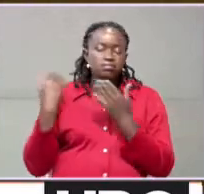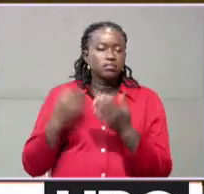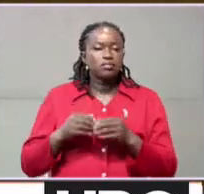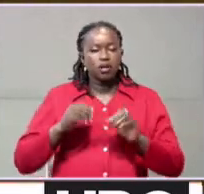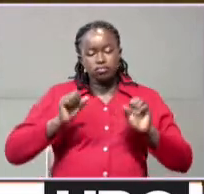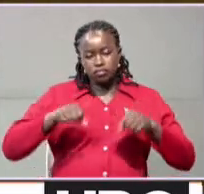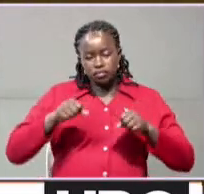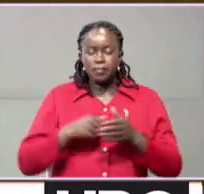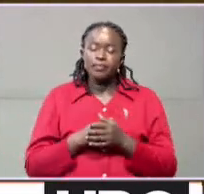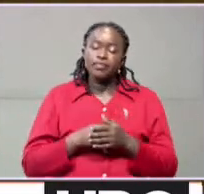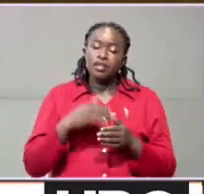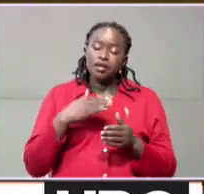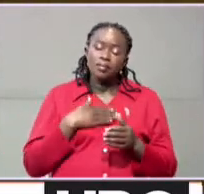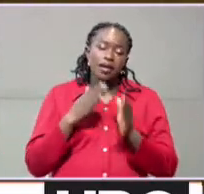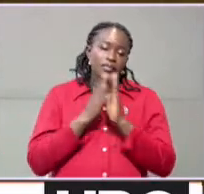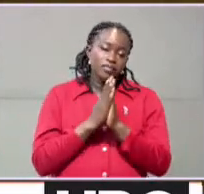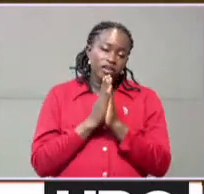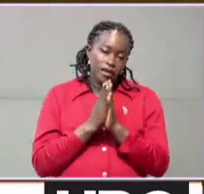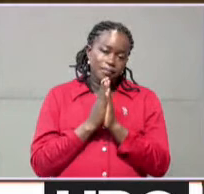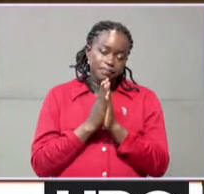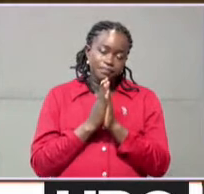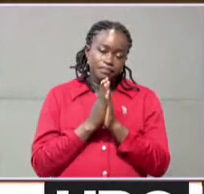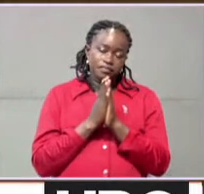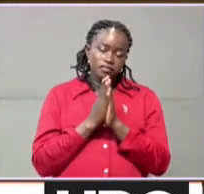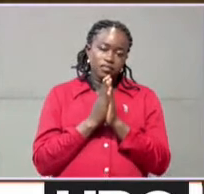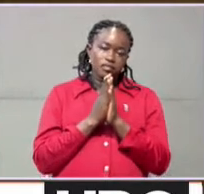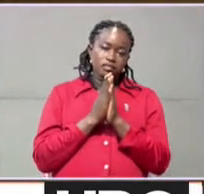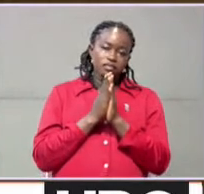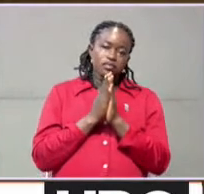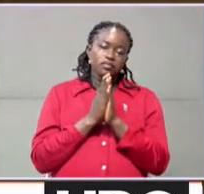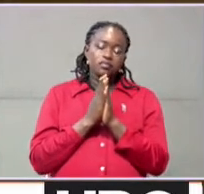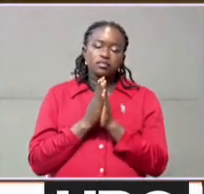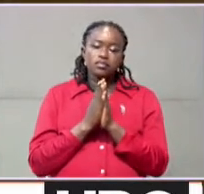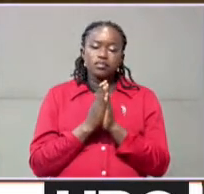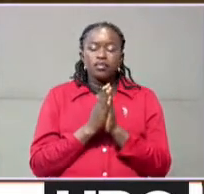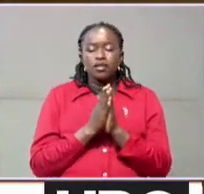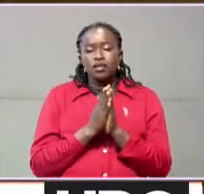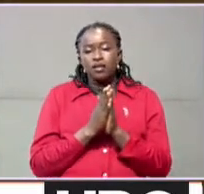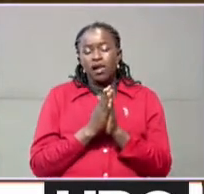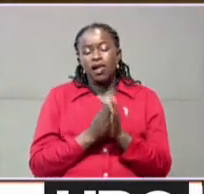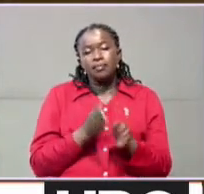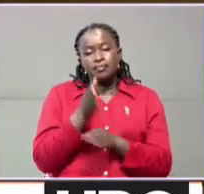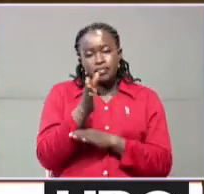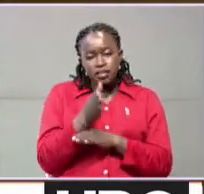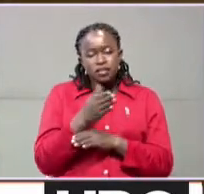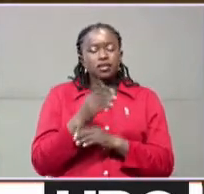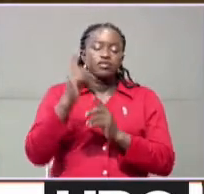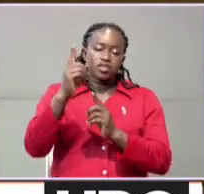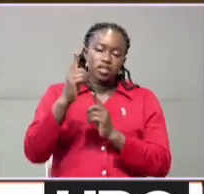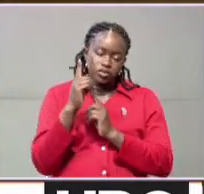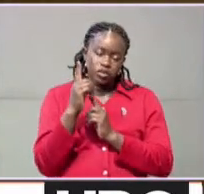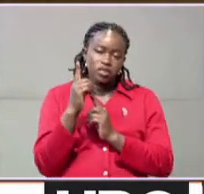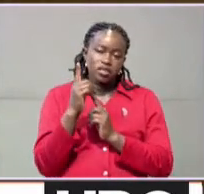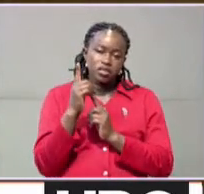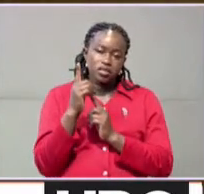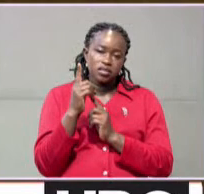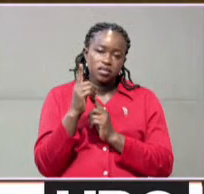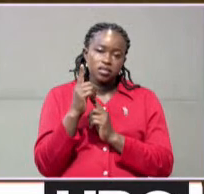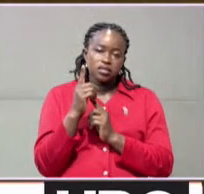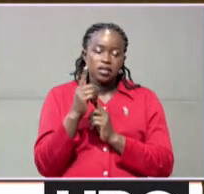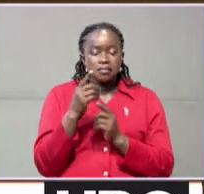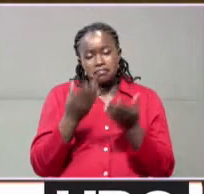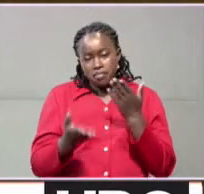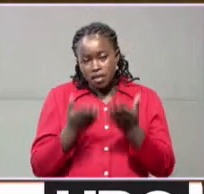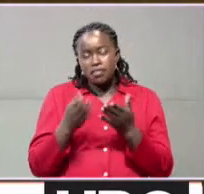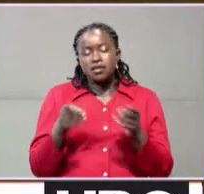prayers my prayers is to get the the minister of security and maybe internal